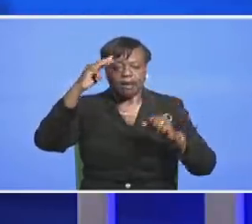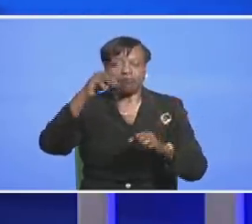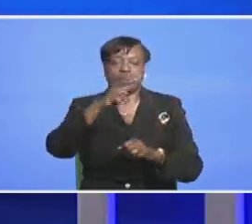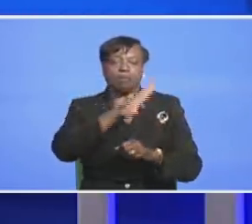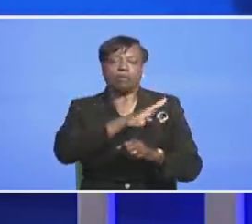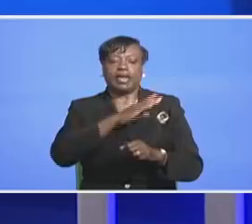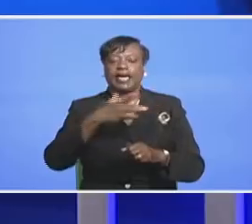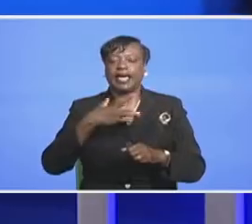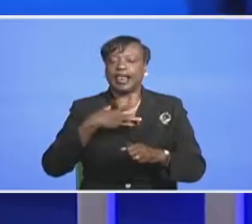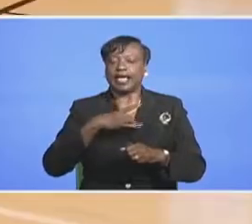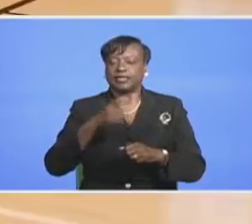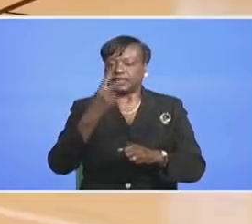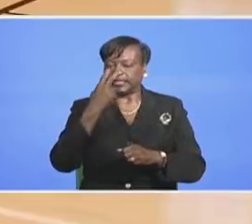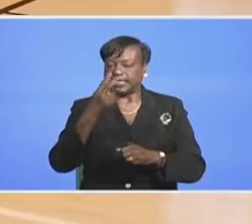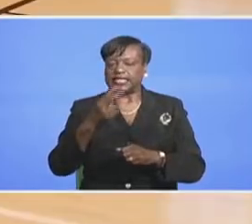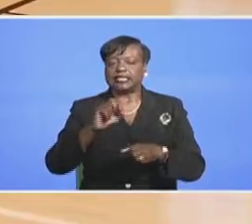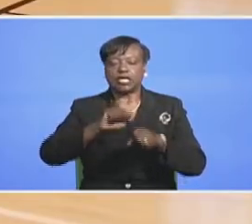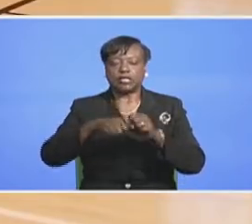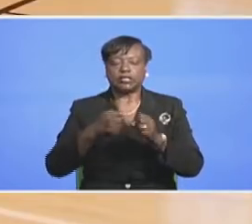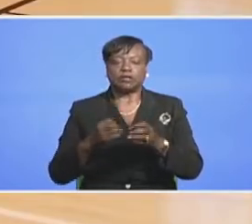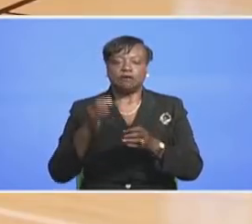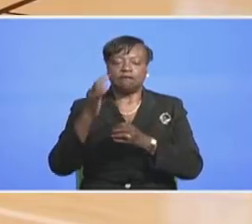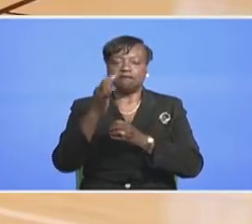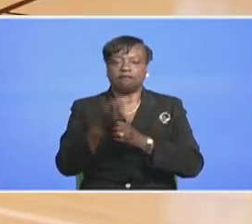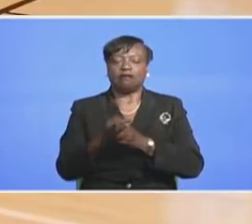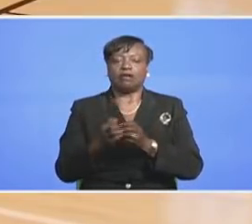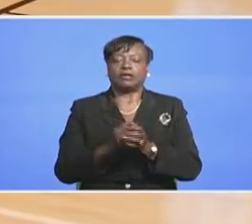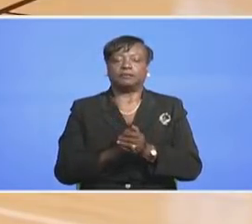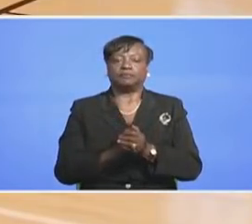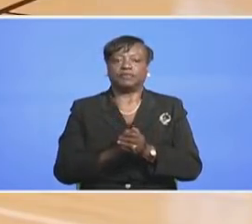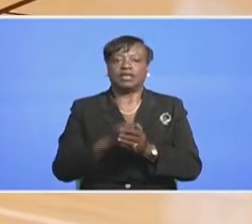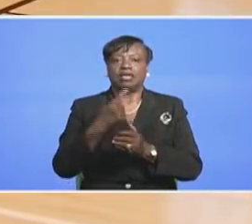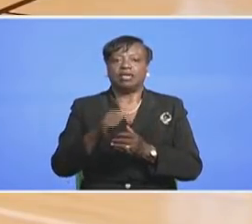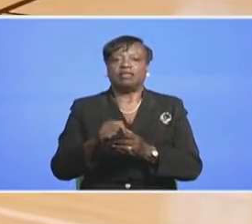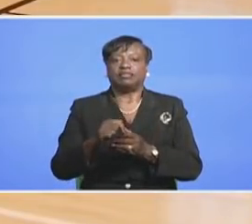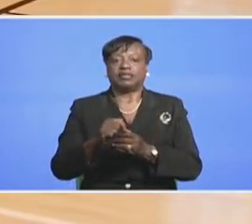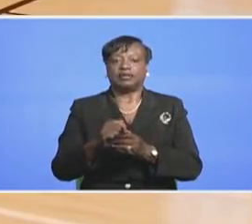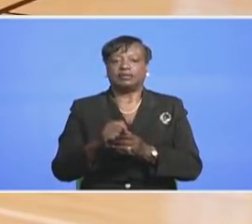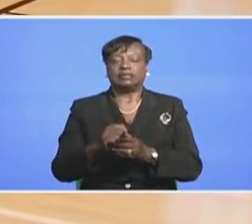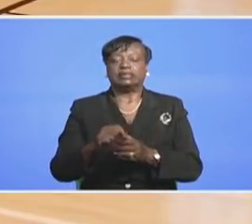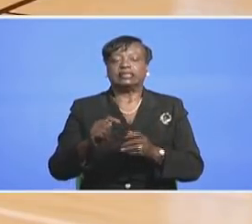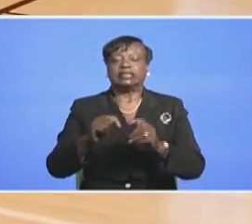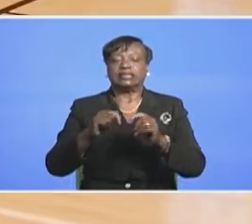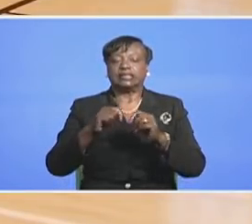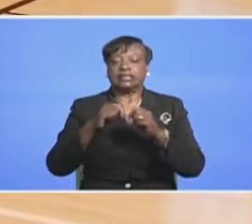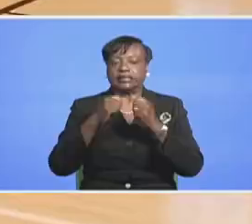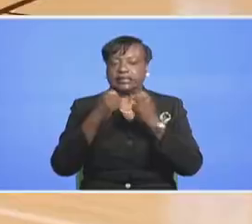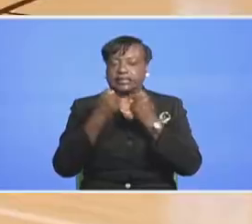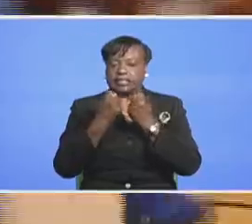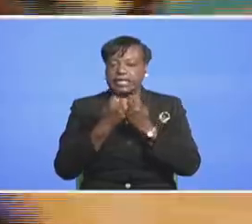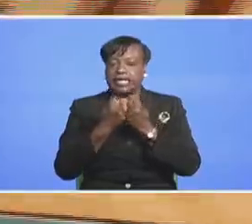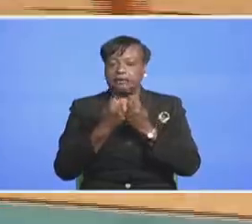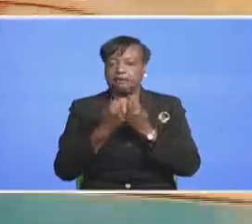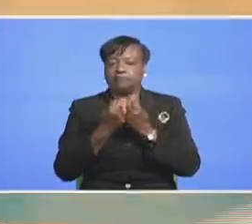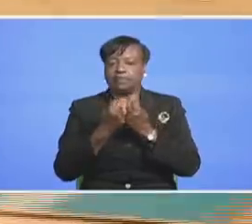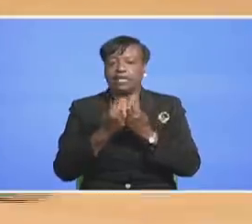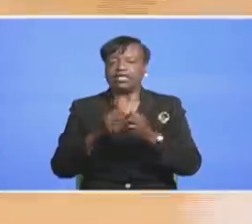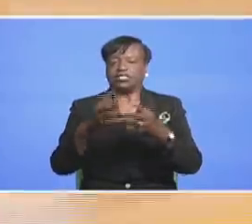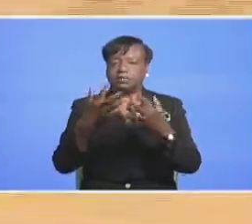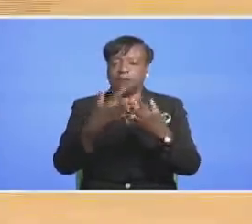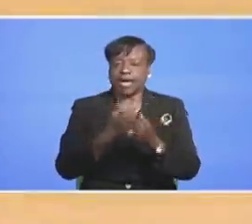far. Well, the team mesh is yet to come because for years we've been trying to get Waltia to play, and she's finally